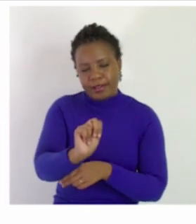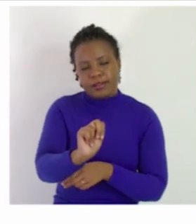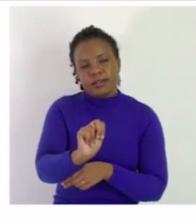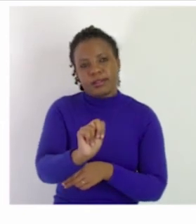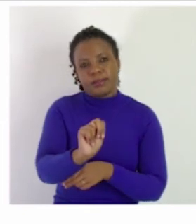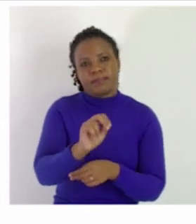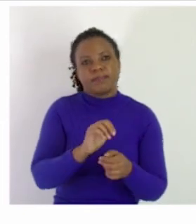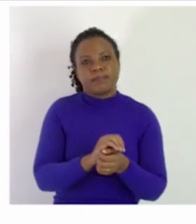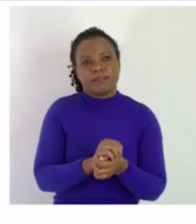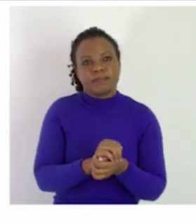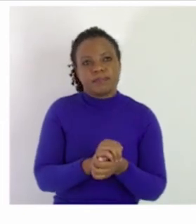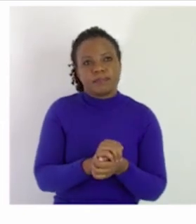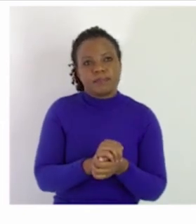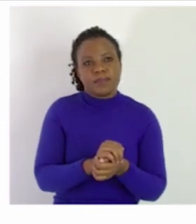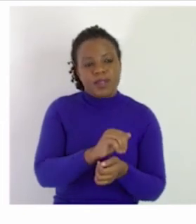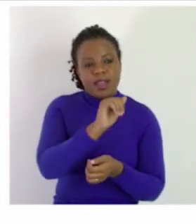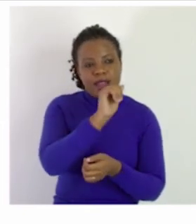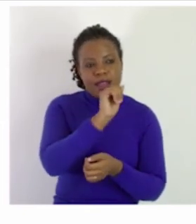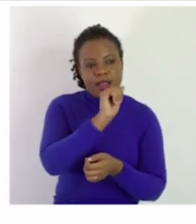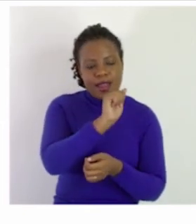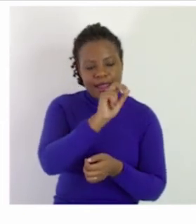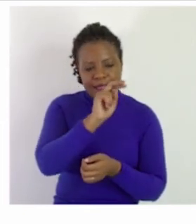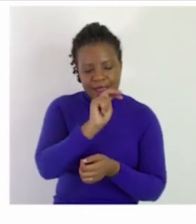it means it's singular.